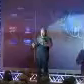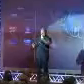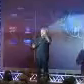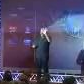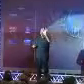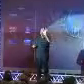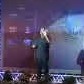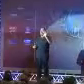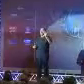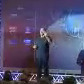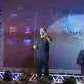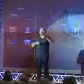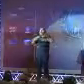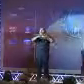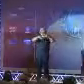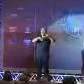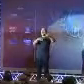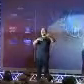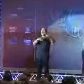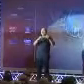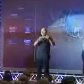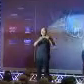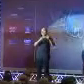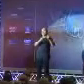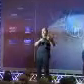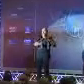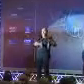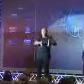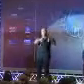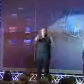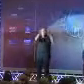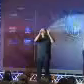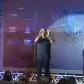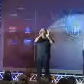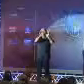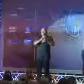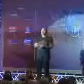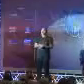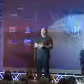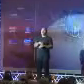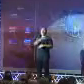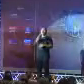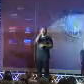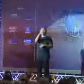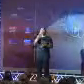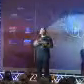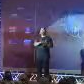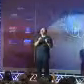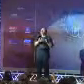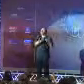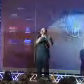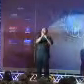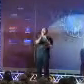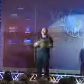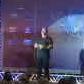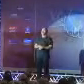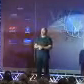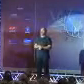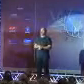supercomputers. You can train your students how to program those